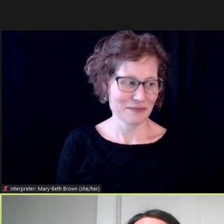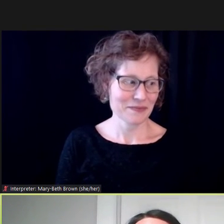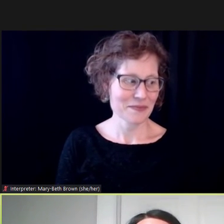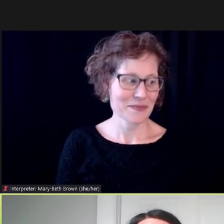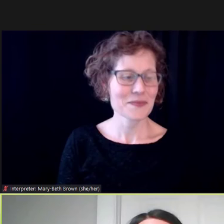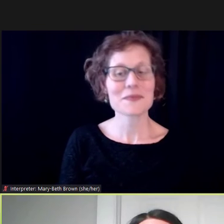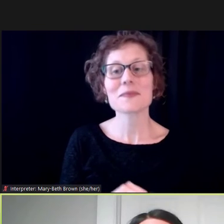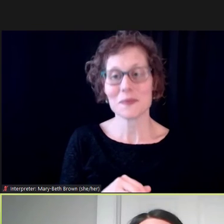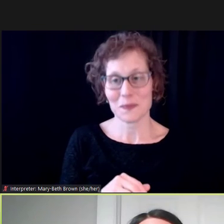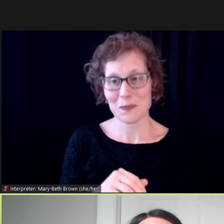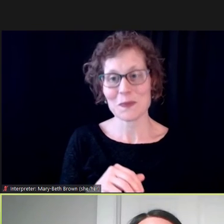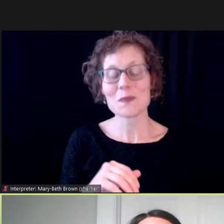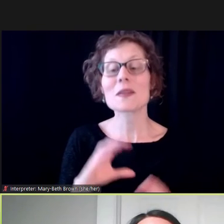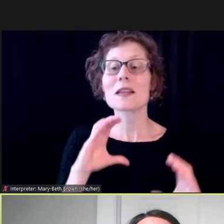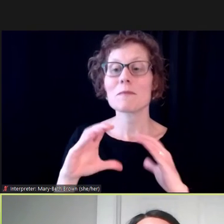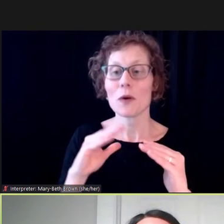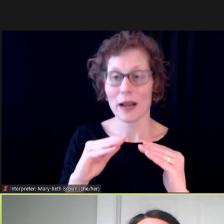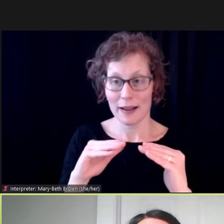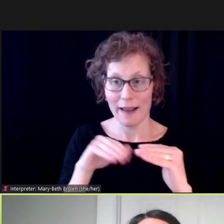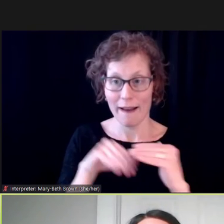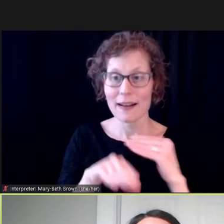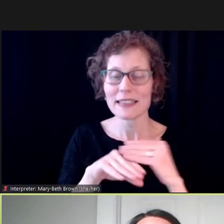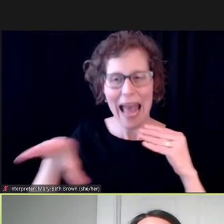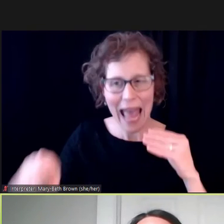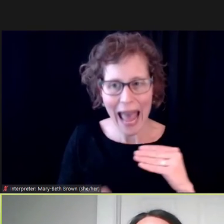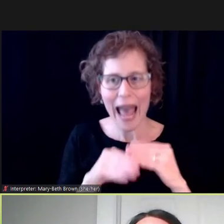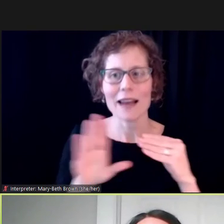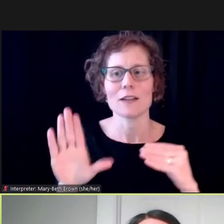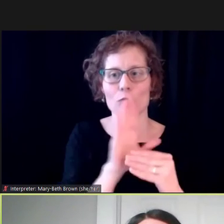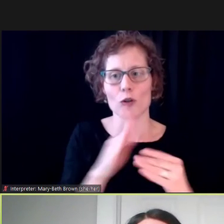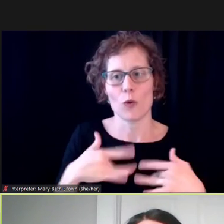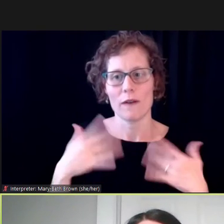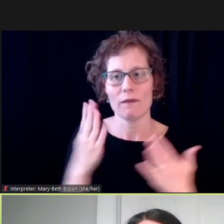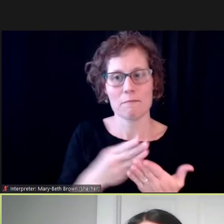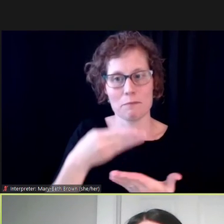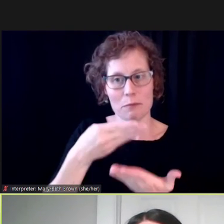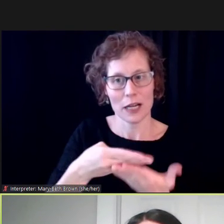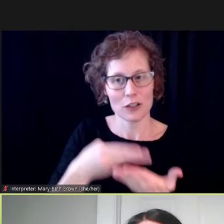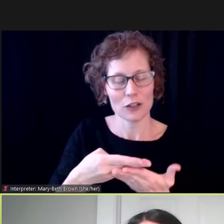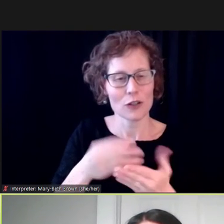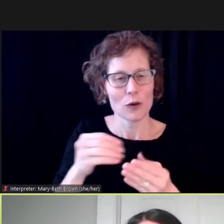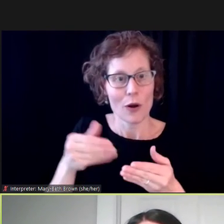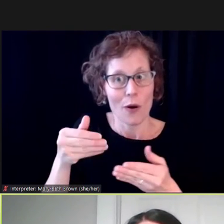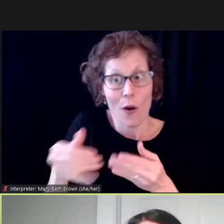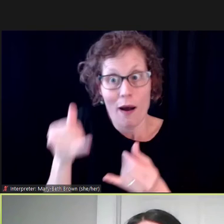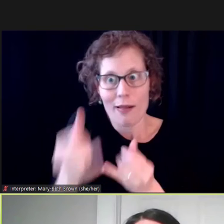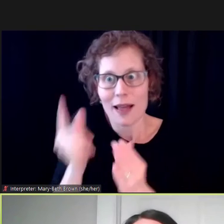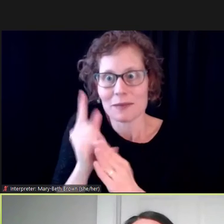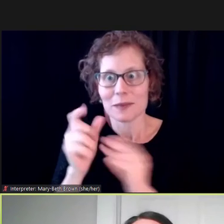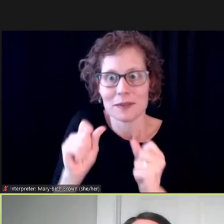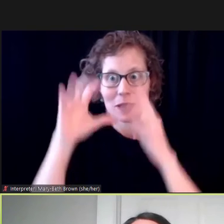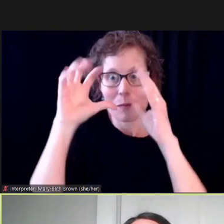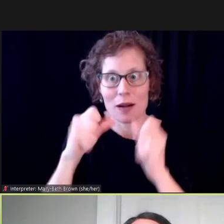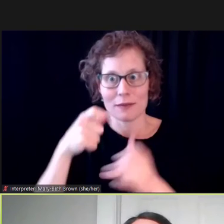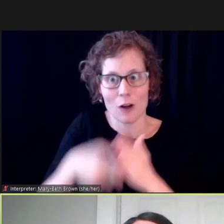Add communication access into your event budget. That way, there won't be any last-minute surprises.